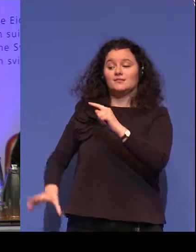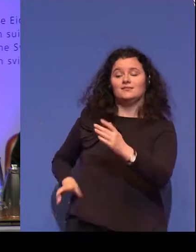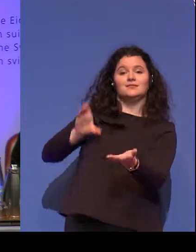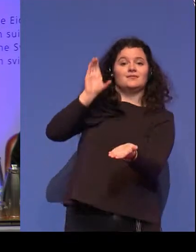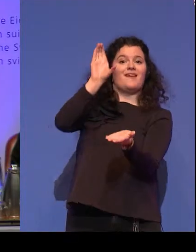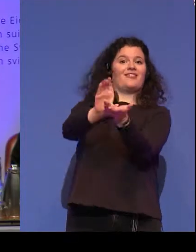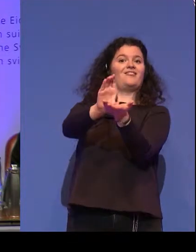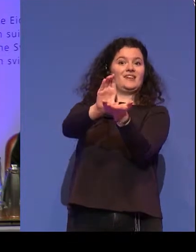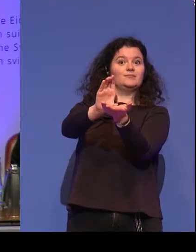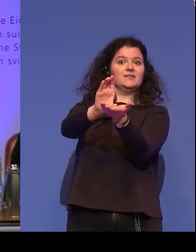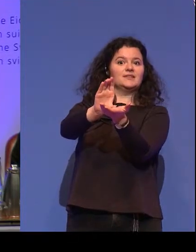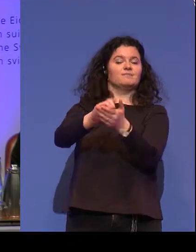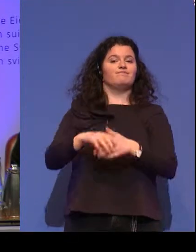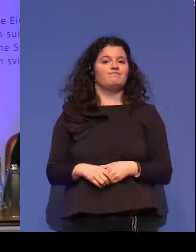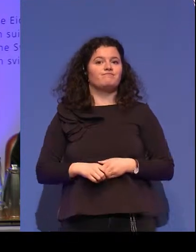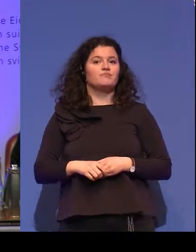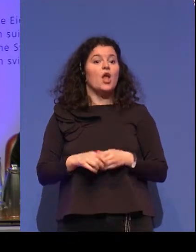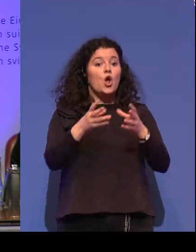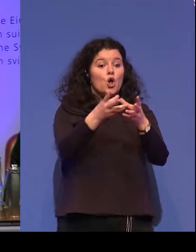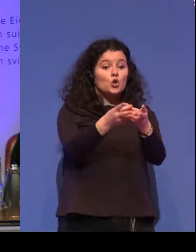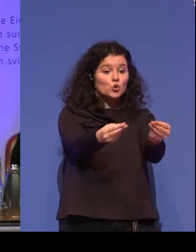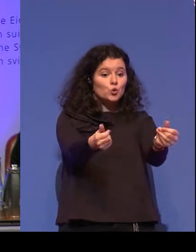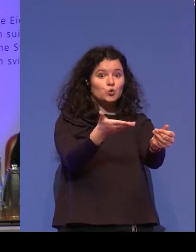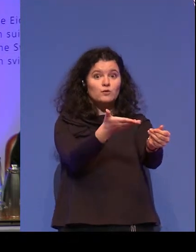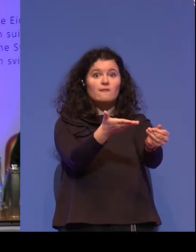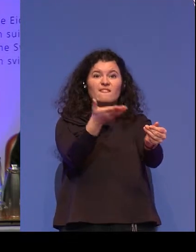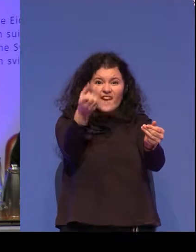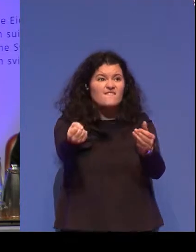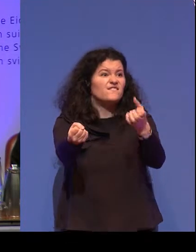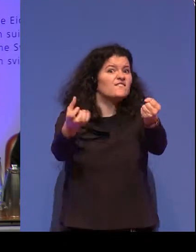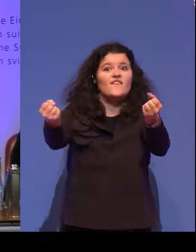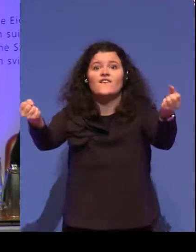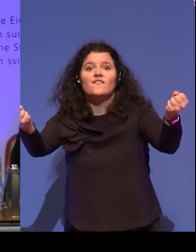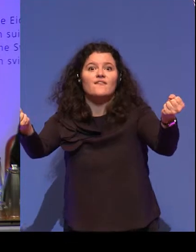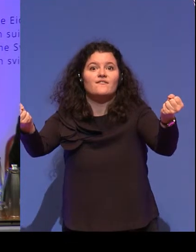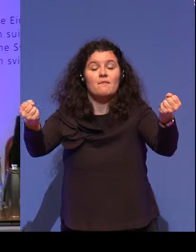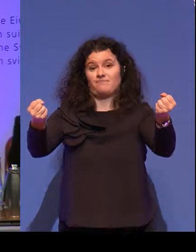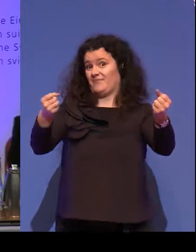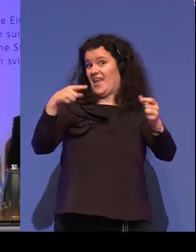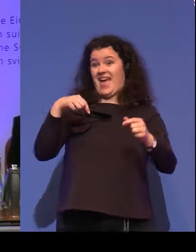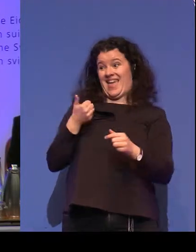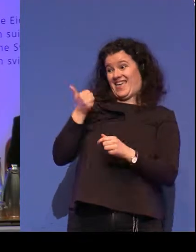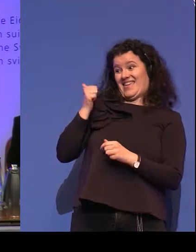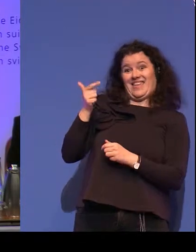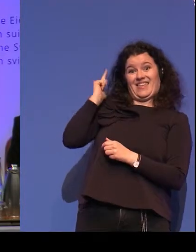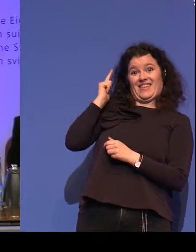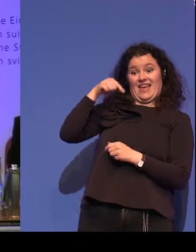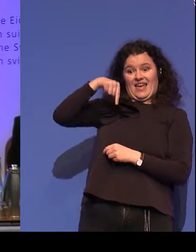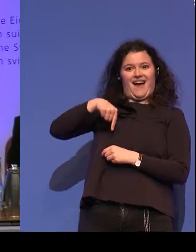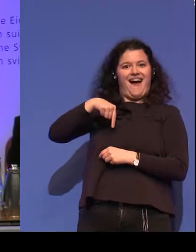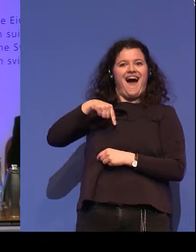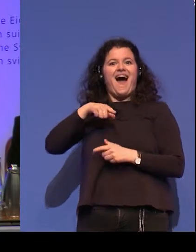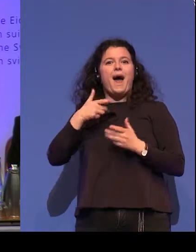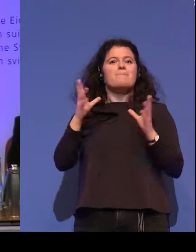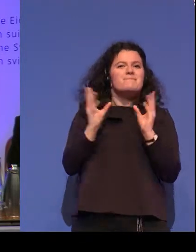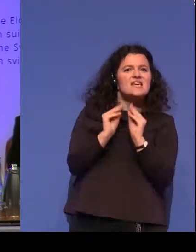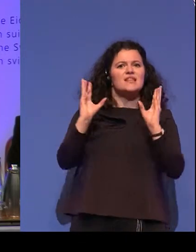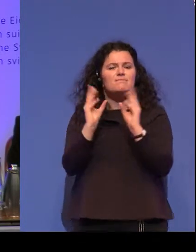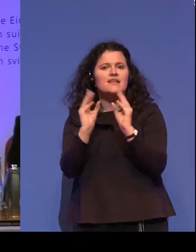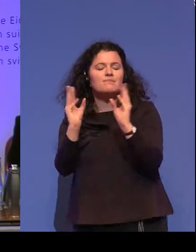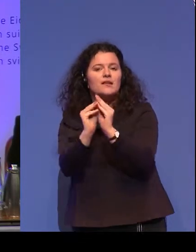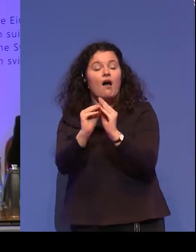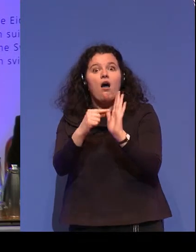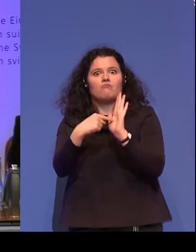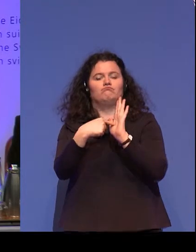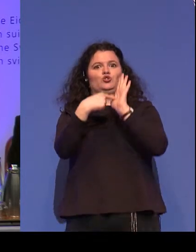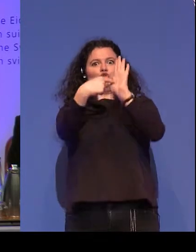solutions are out there, and the sessions we've had over the last couple days at the World Reconstruction Conference this week highlighted